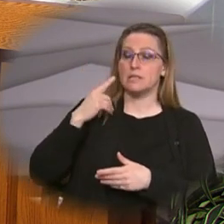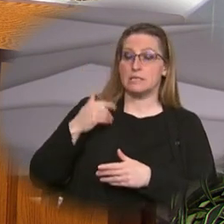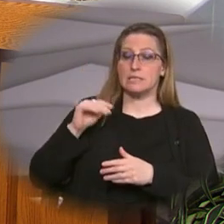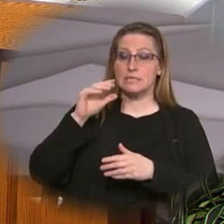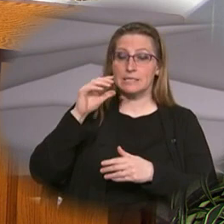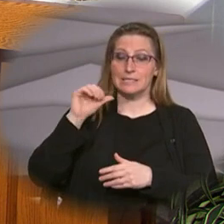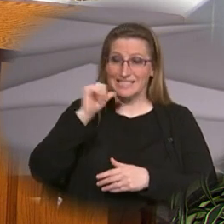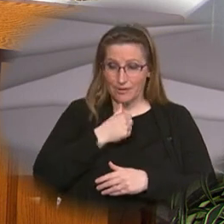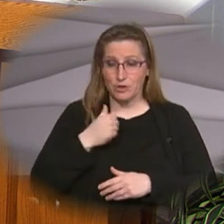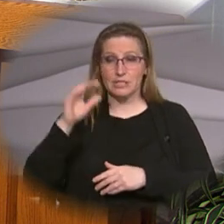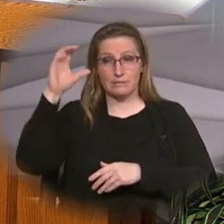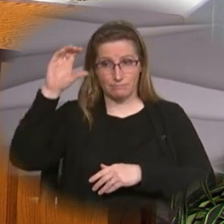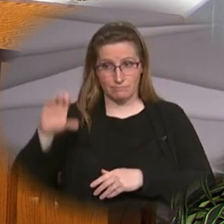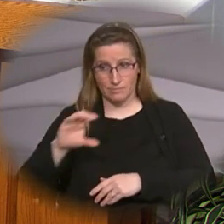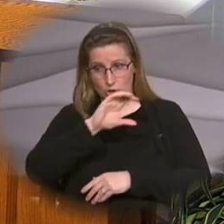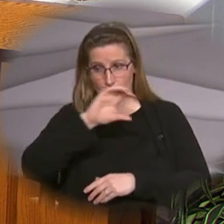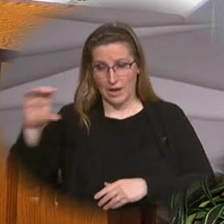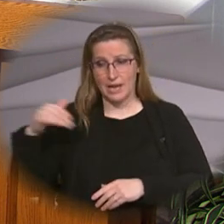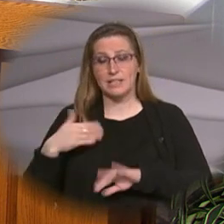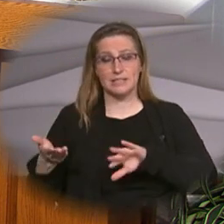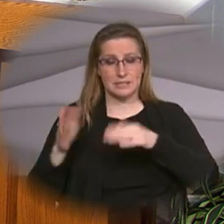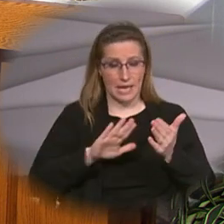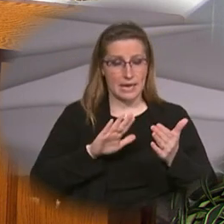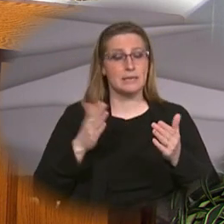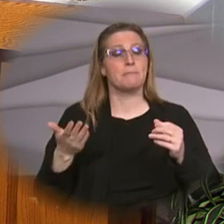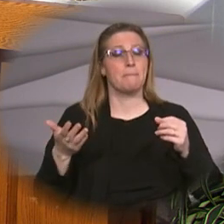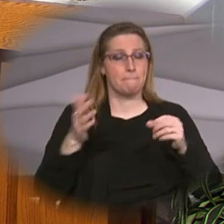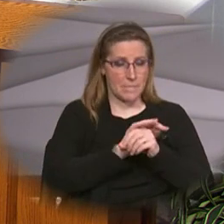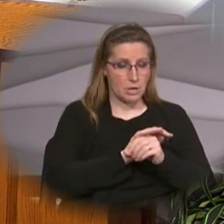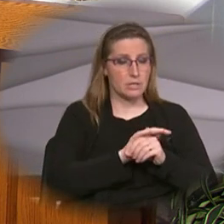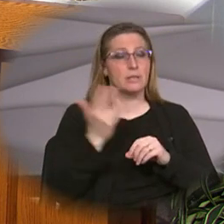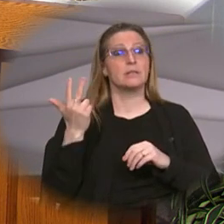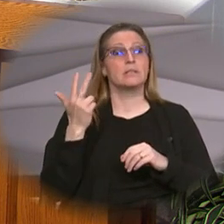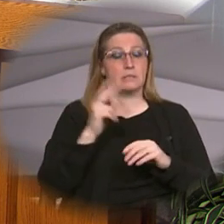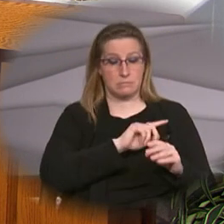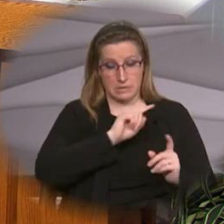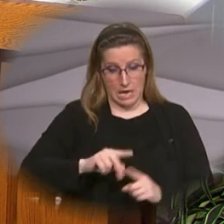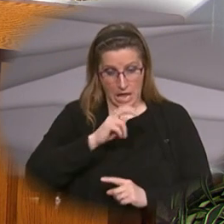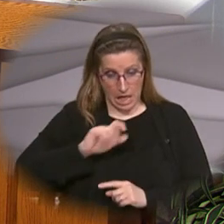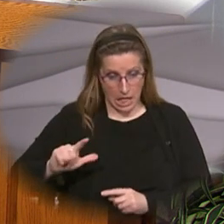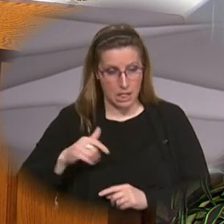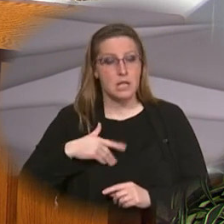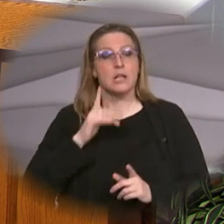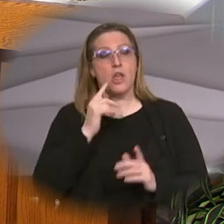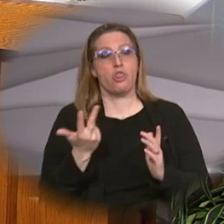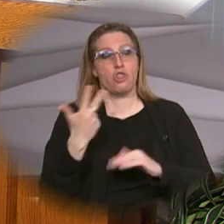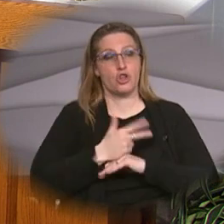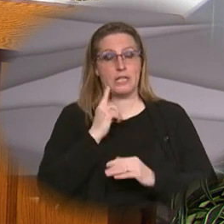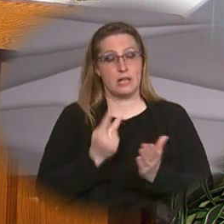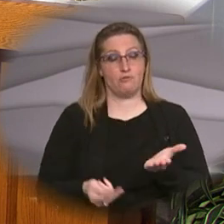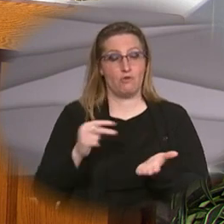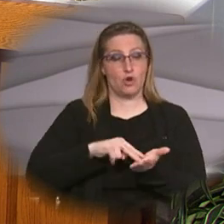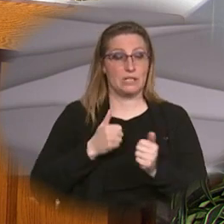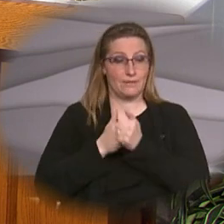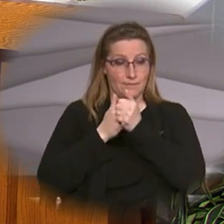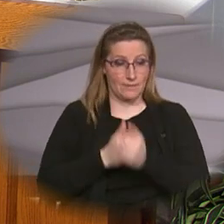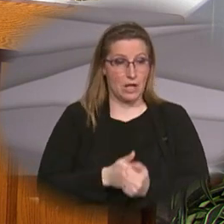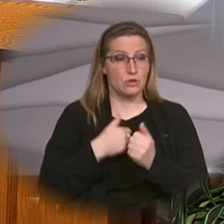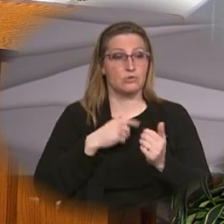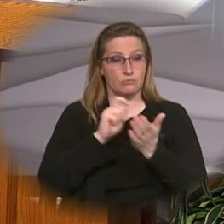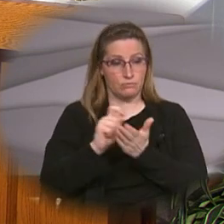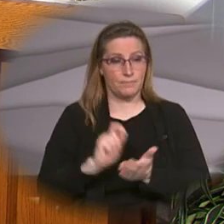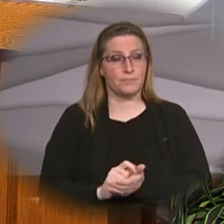Pilate was crucified, died and was buried he descended into hell on the third day he rose again from the dead